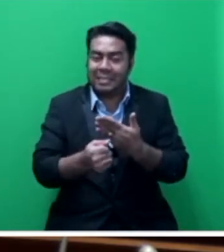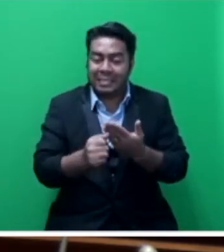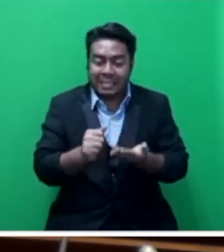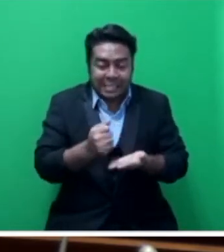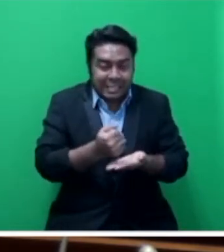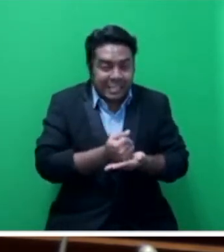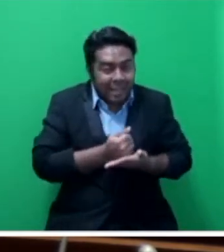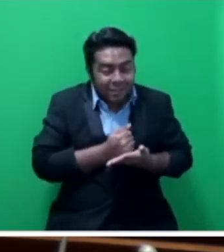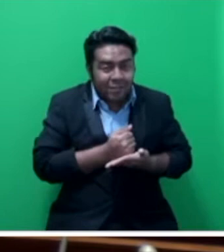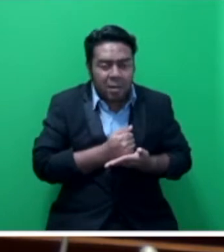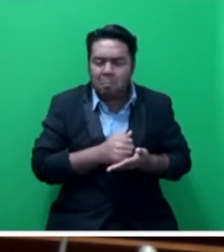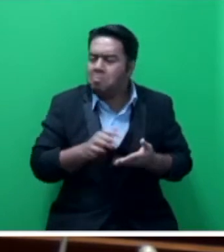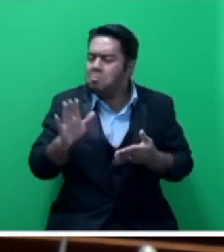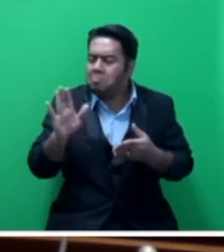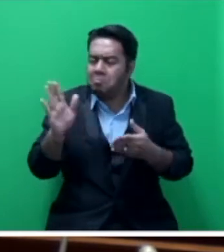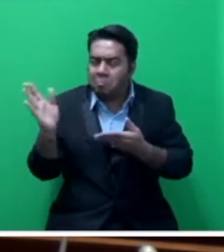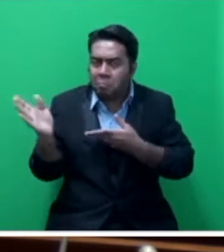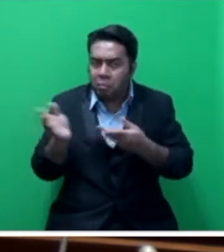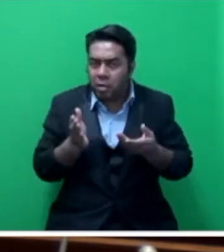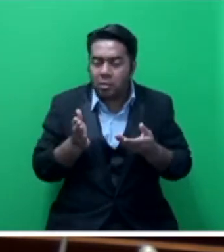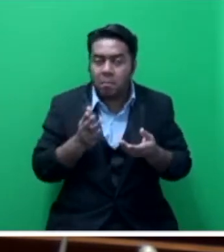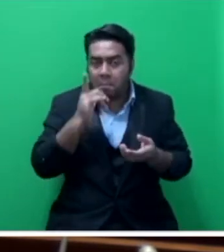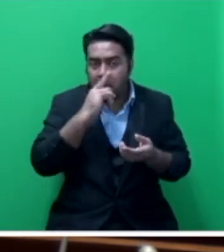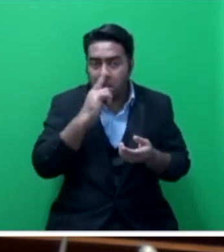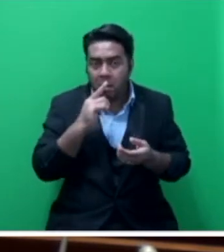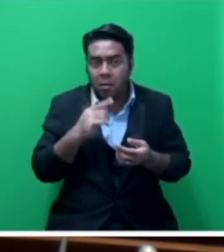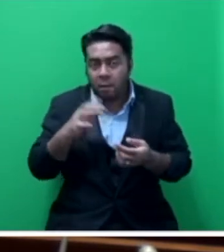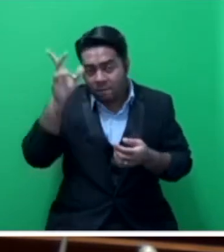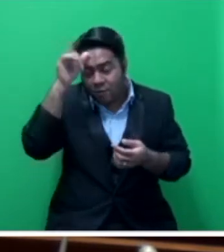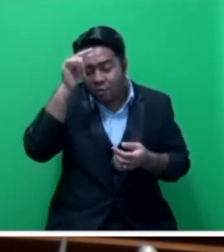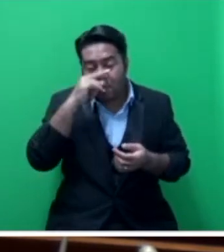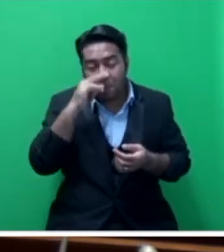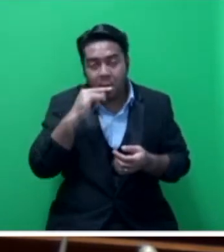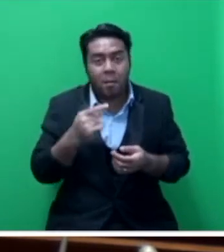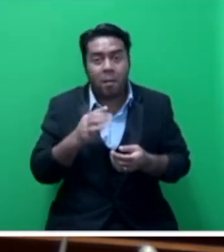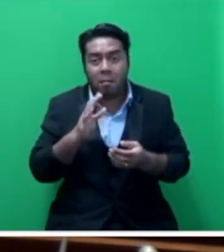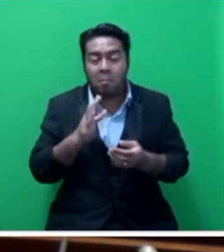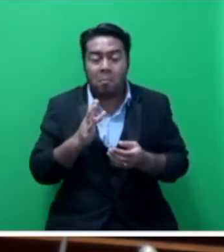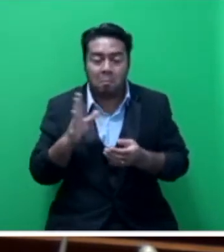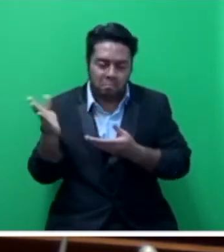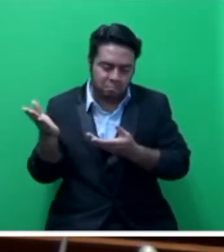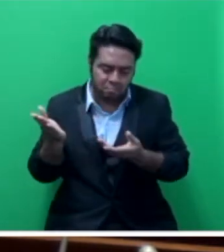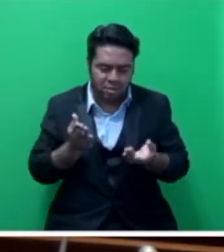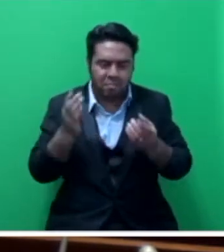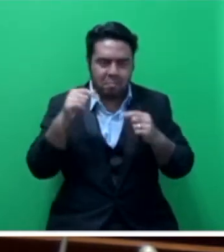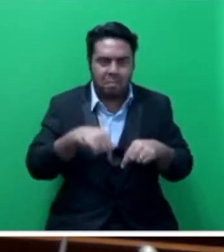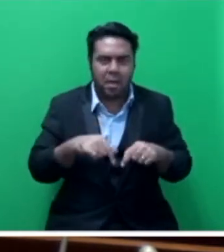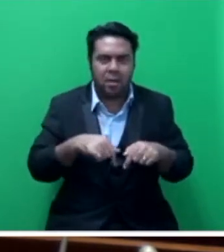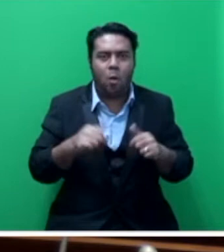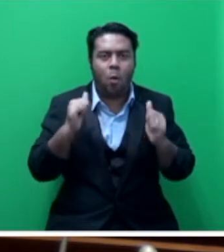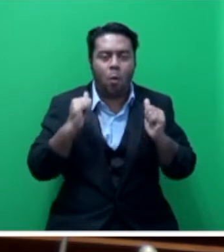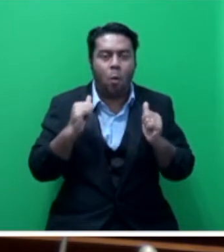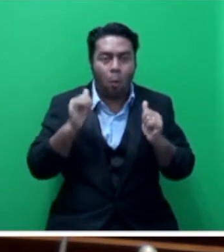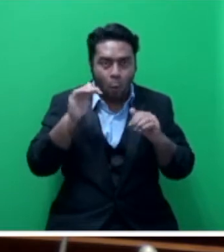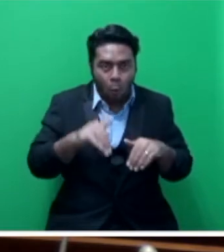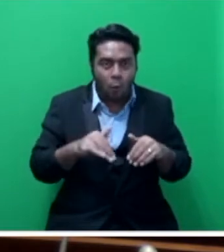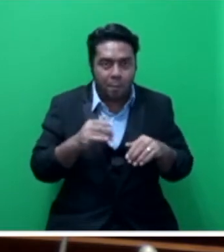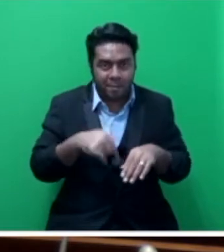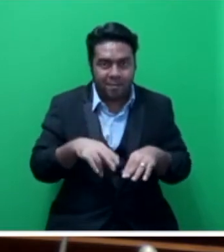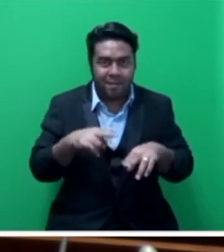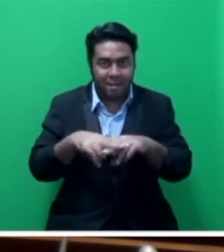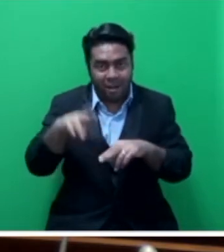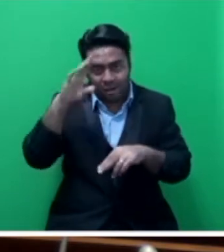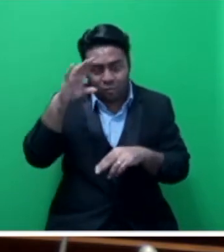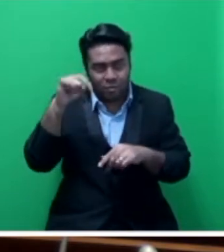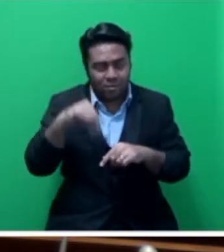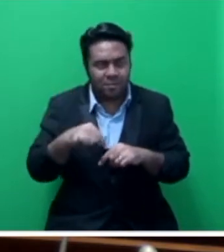Fijians back home and resuming safe economic activity. Mr. Speaker, sir, this is not